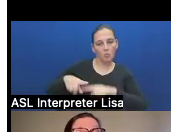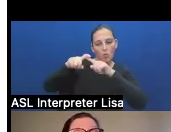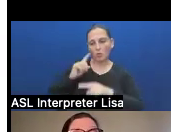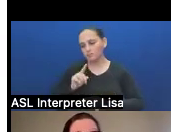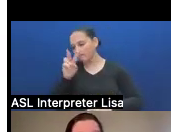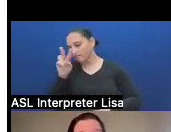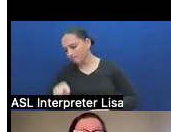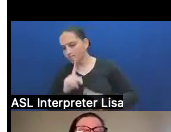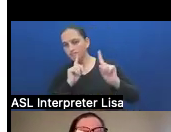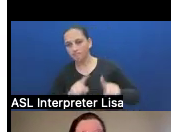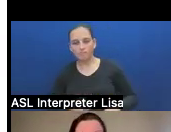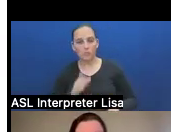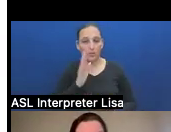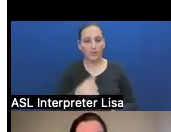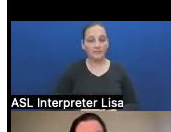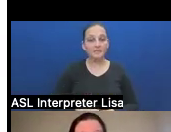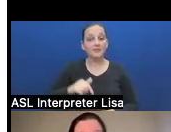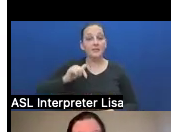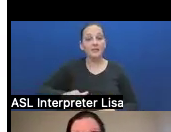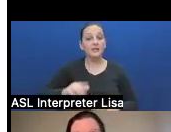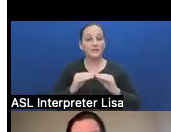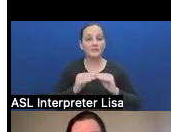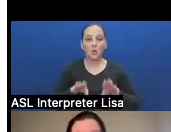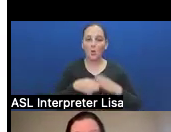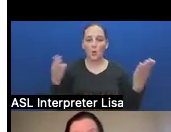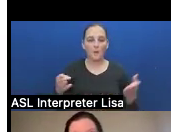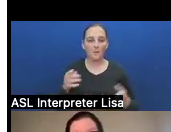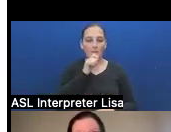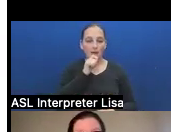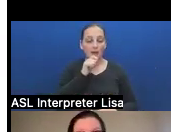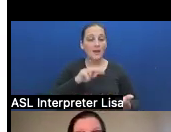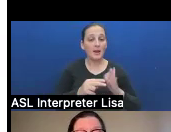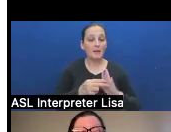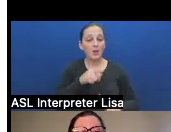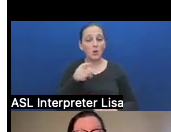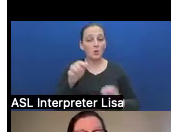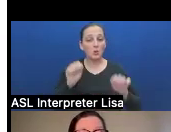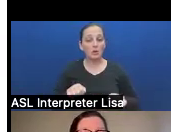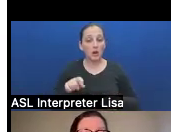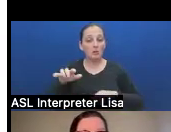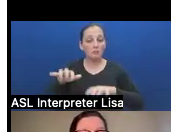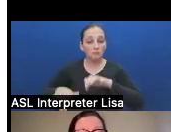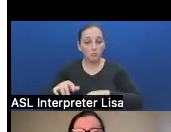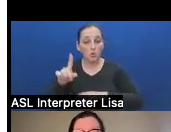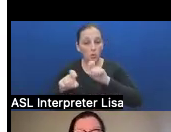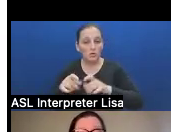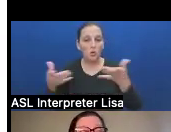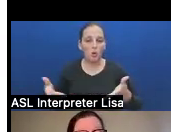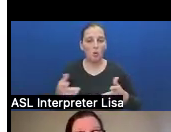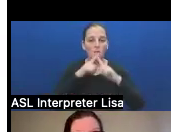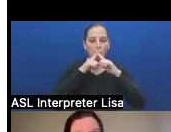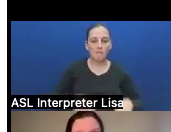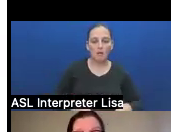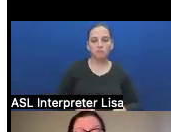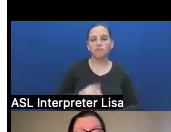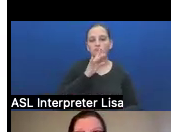This meeting is also open mic, which means you'll be able to ask questions by simply unmuting your mic to ask